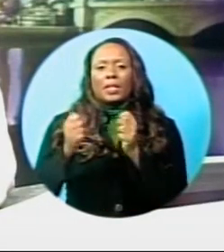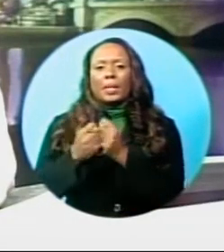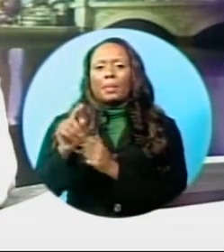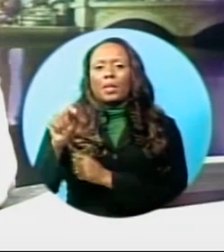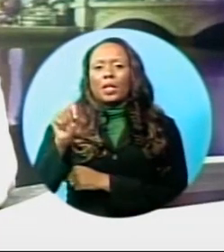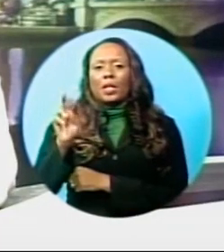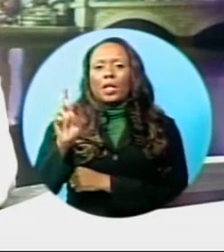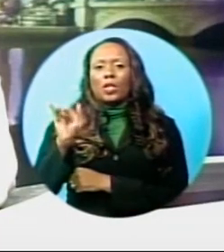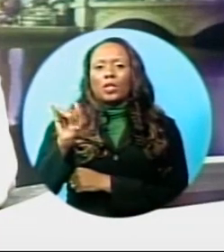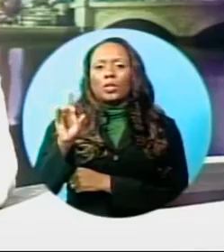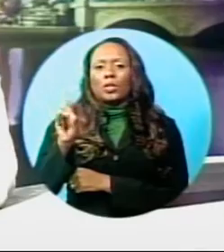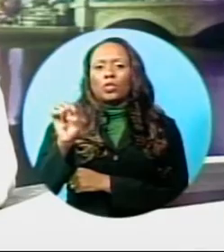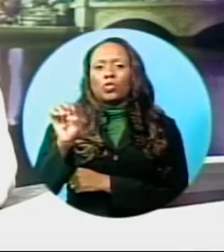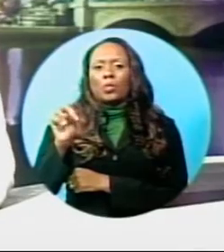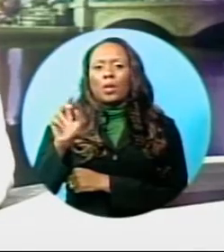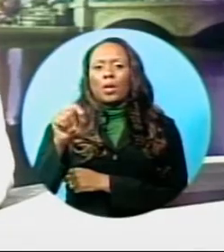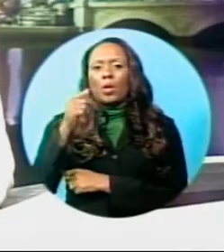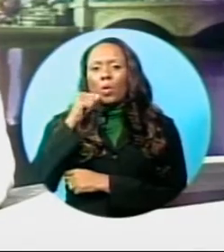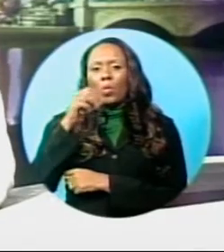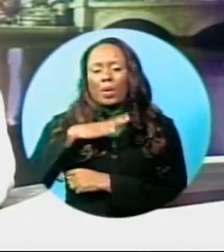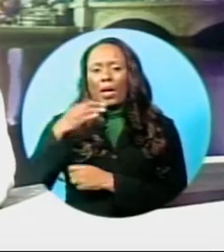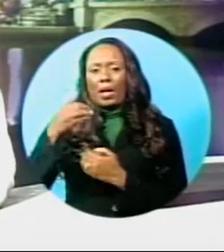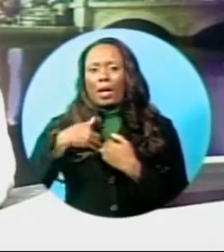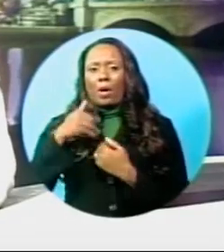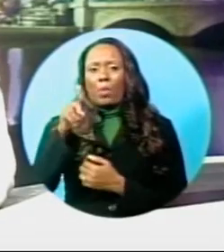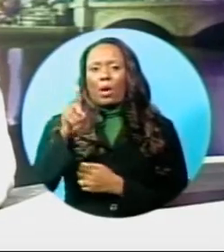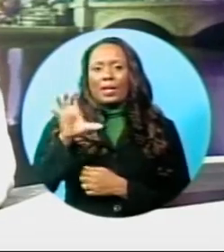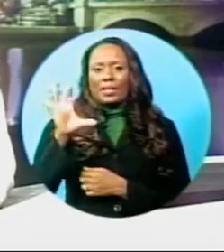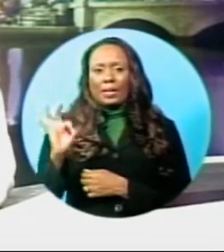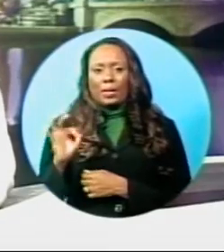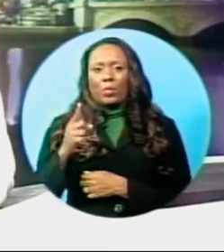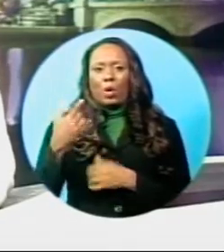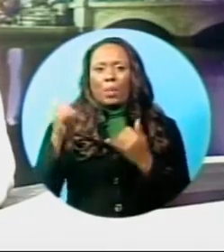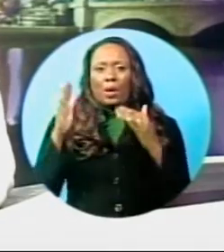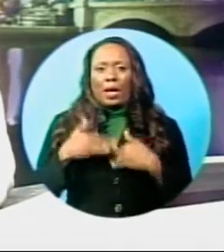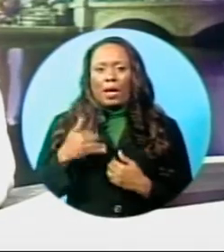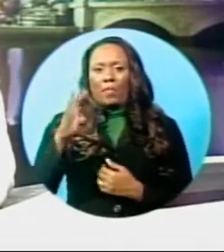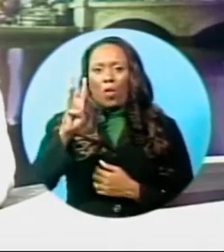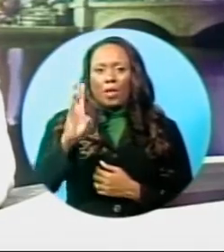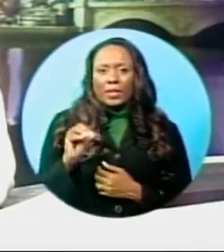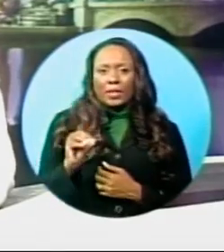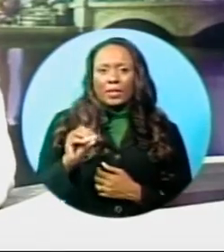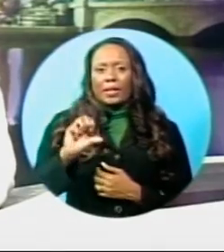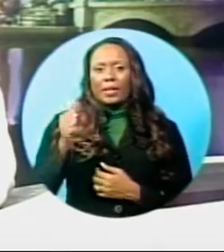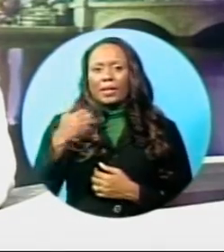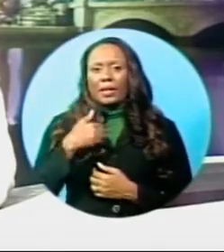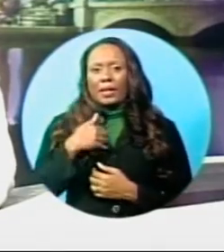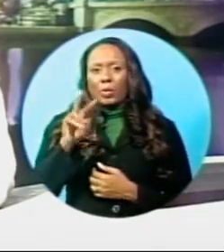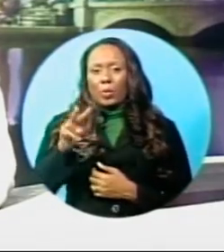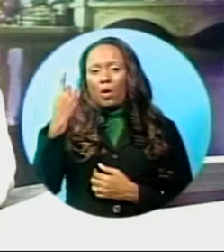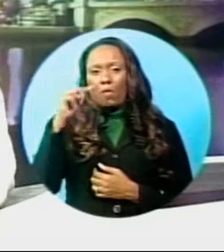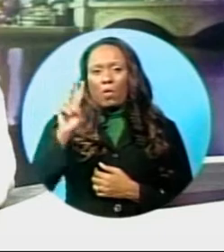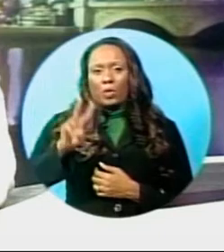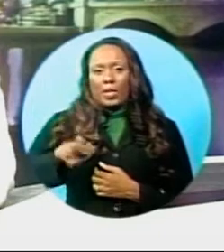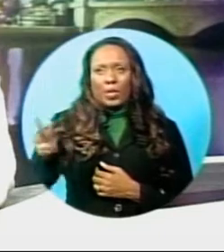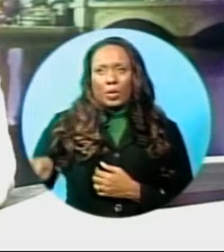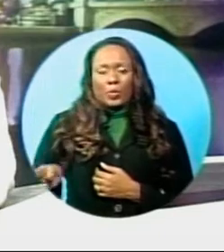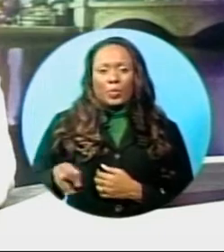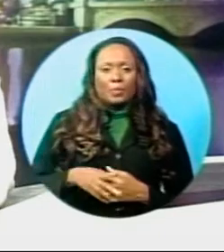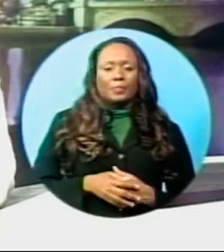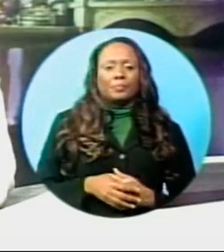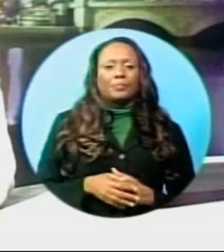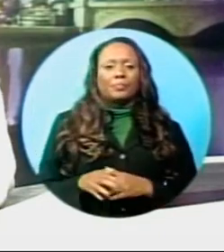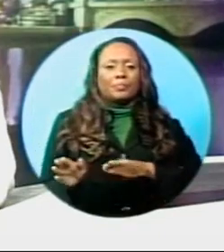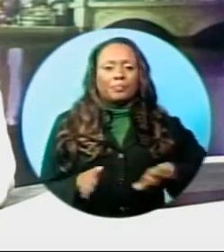bowled out for 109. Crystal Yearwood top scored with 40, and Shauna Eveling took 2 for 22. In more